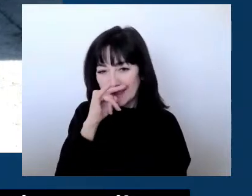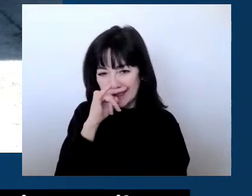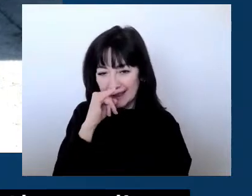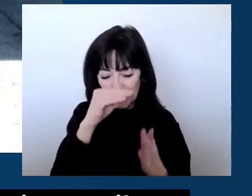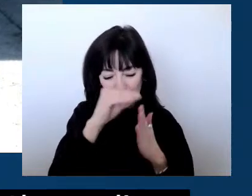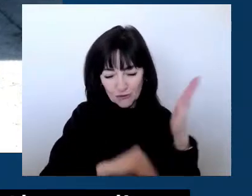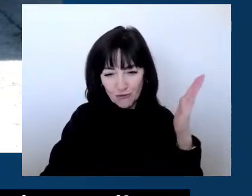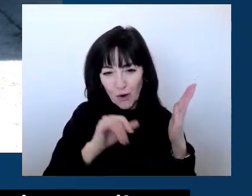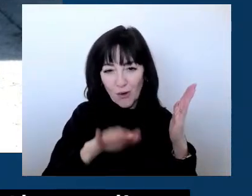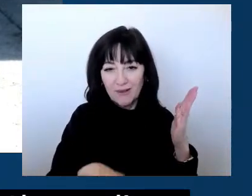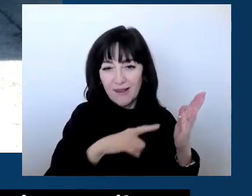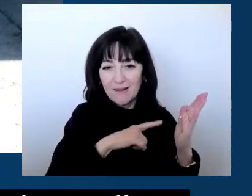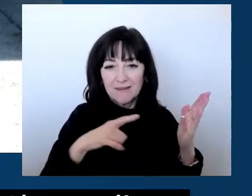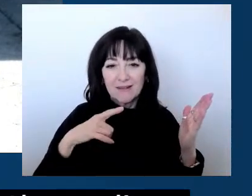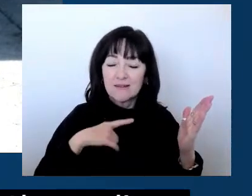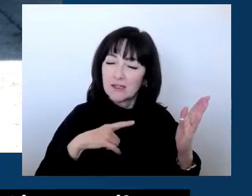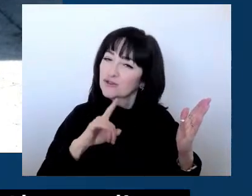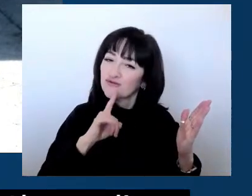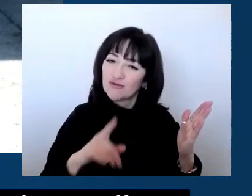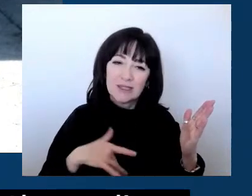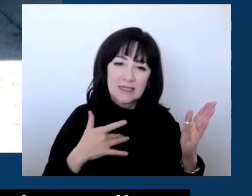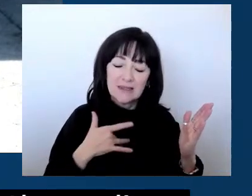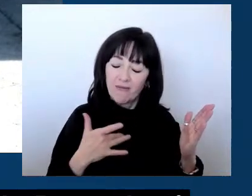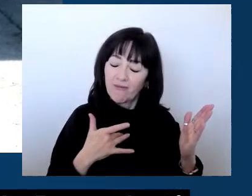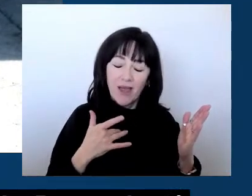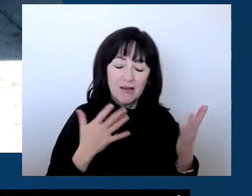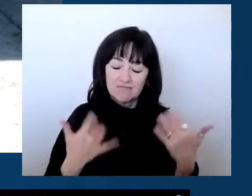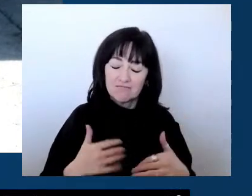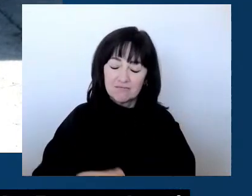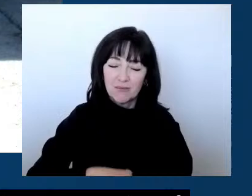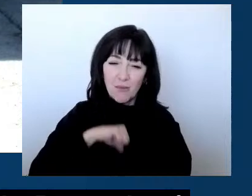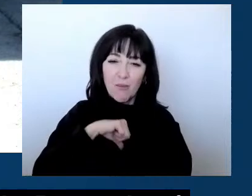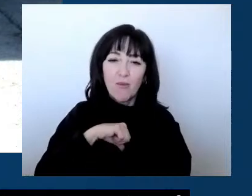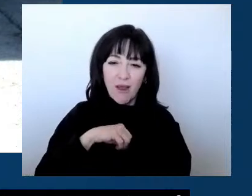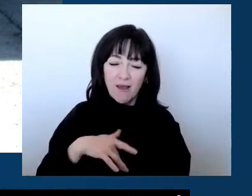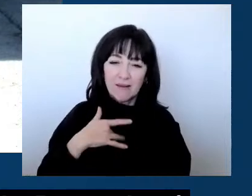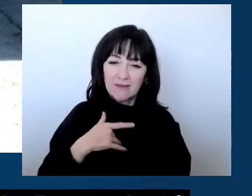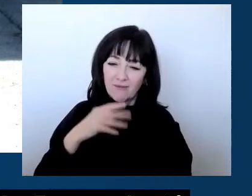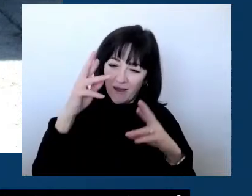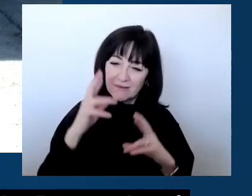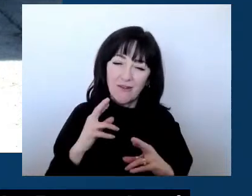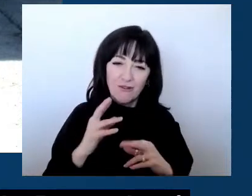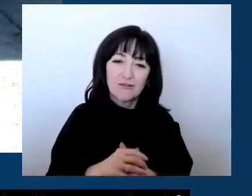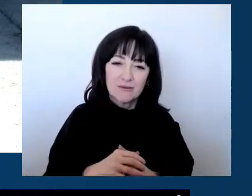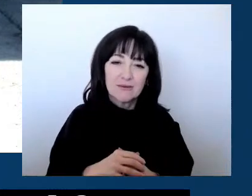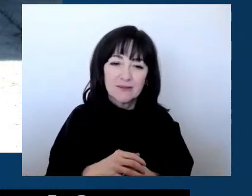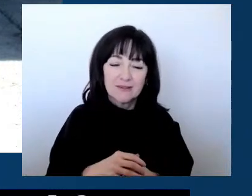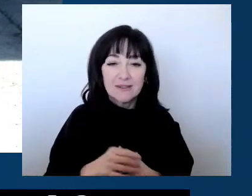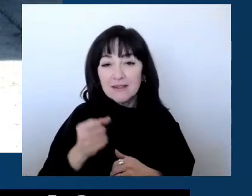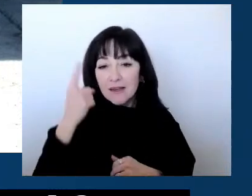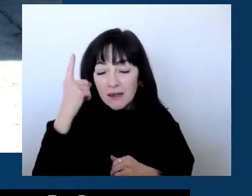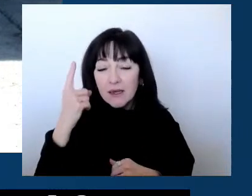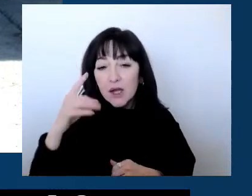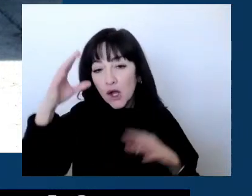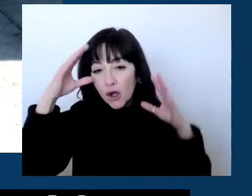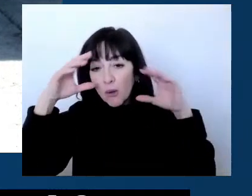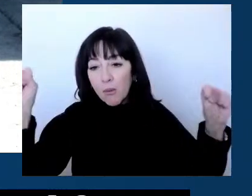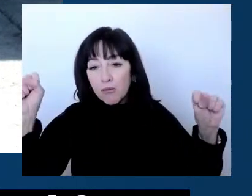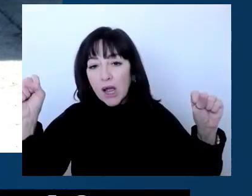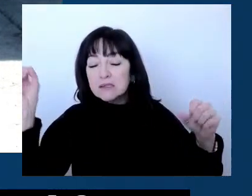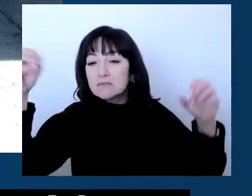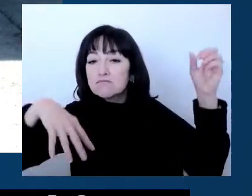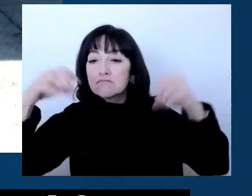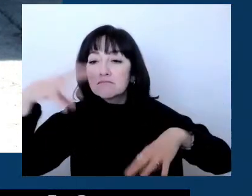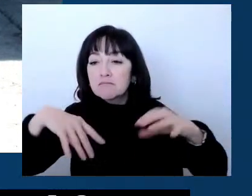legislation. It was a great honor, and we're thrilled with it. It's one thing for presidents to propose ideas. It's another thing for